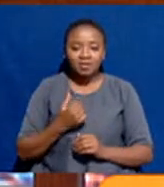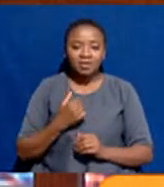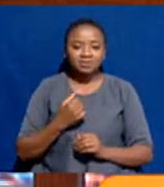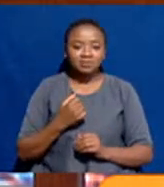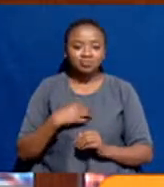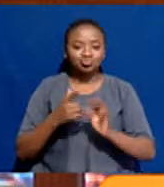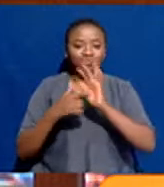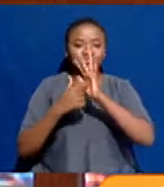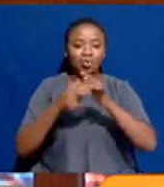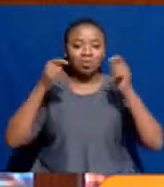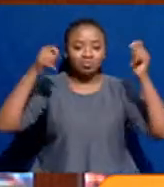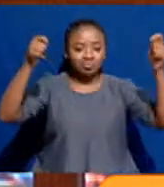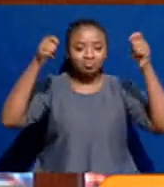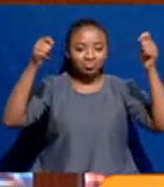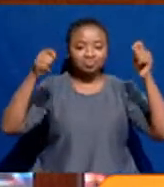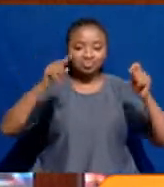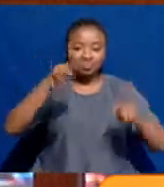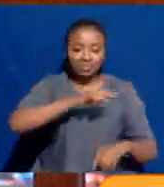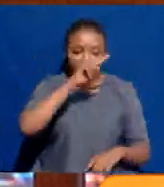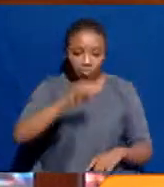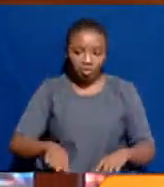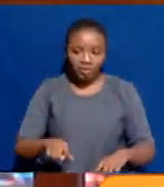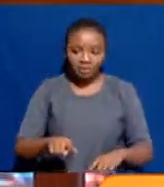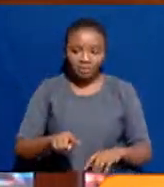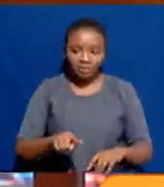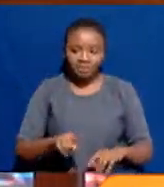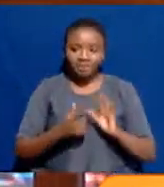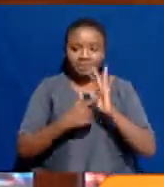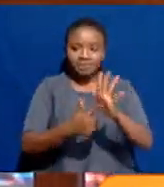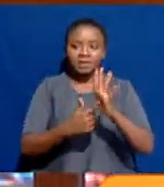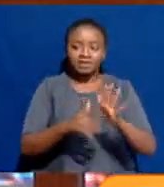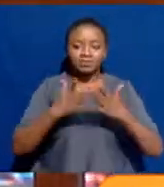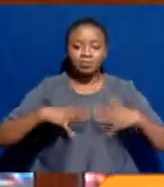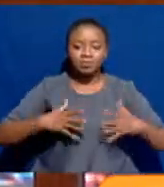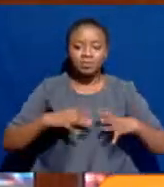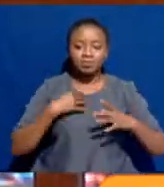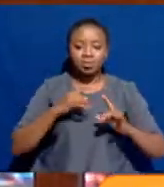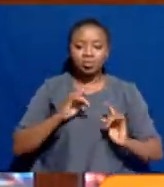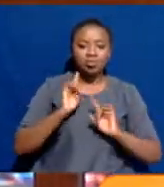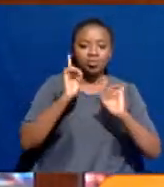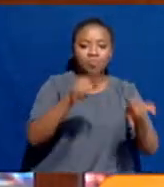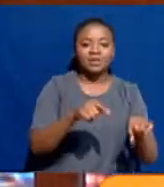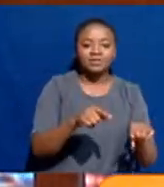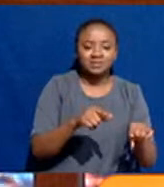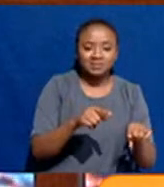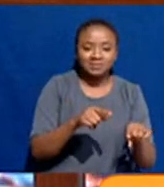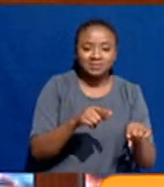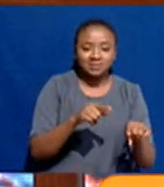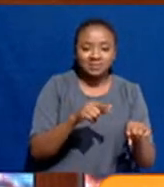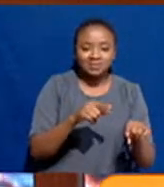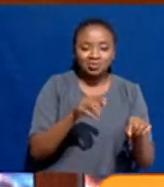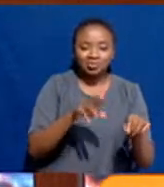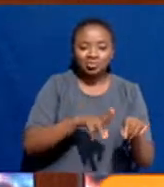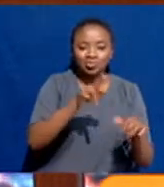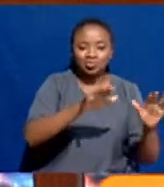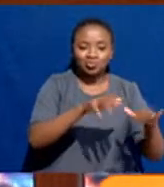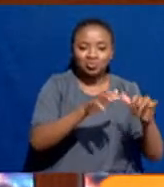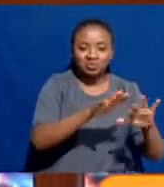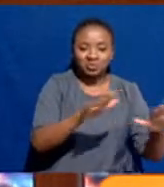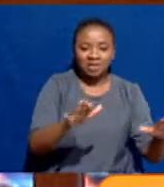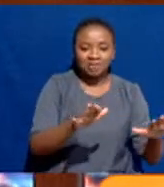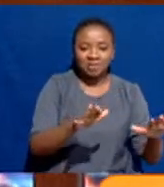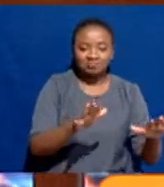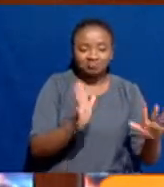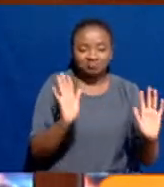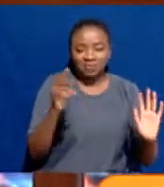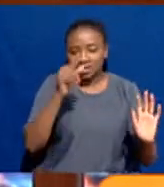bad. When guys went to invade Uhuru's farm, the government let it happen. When shops are looted, the government